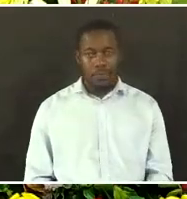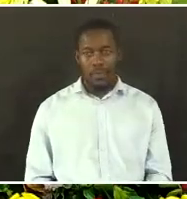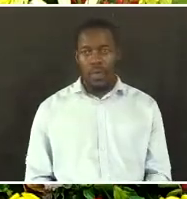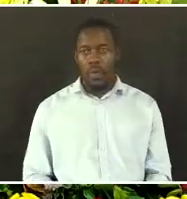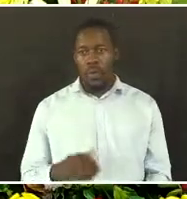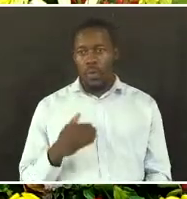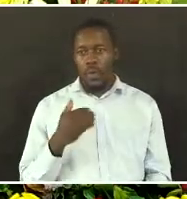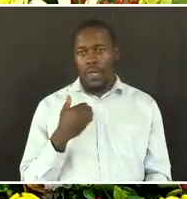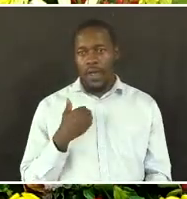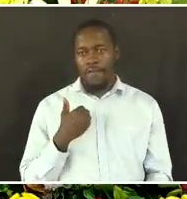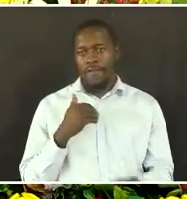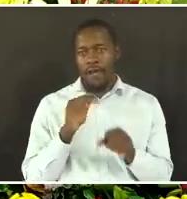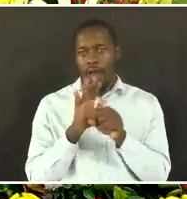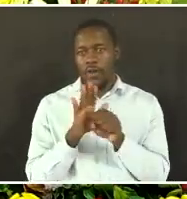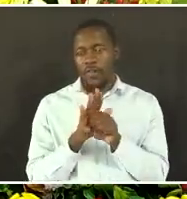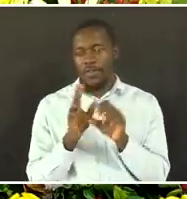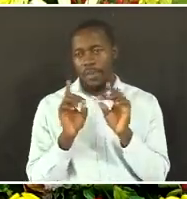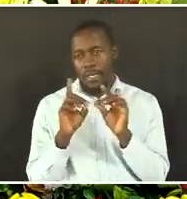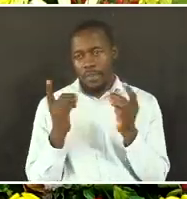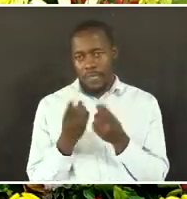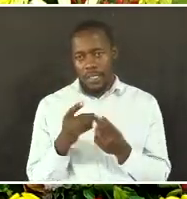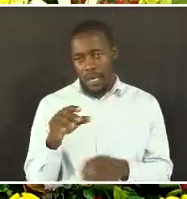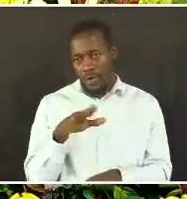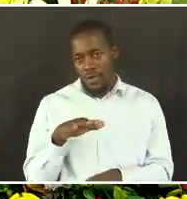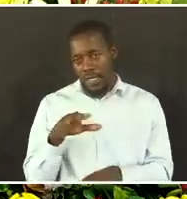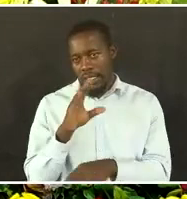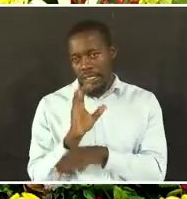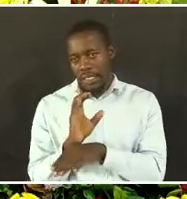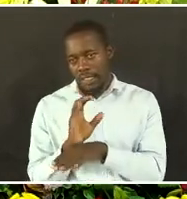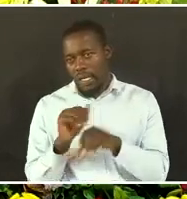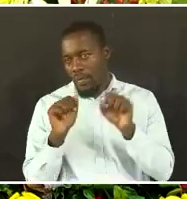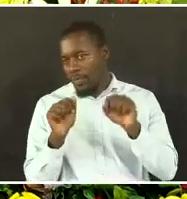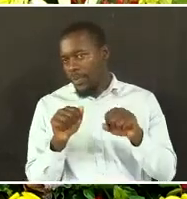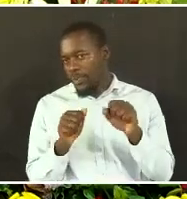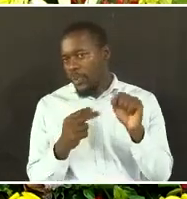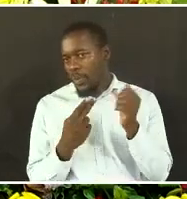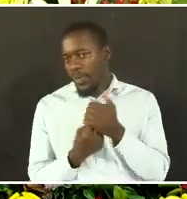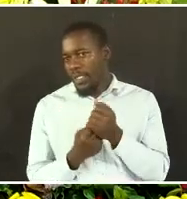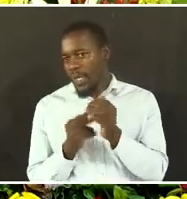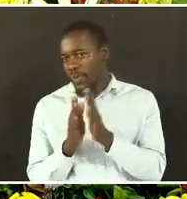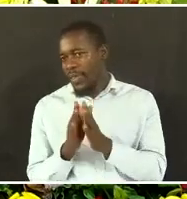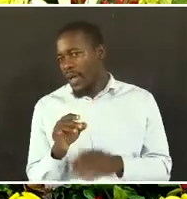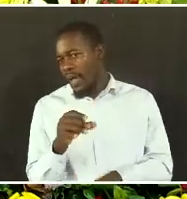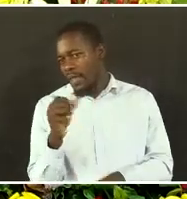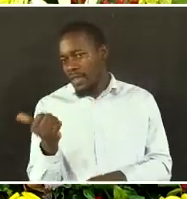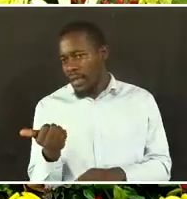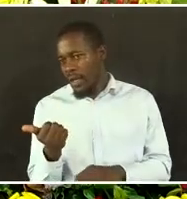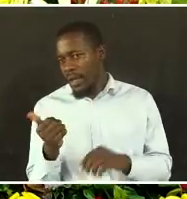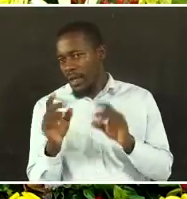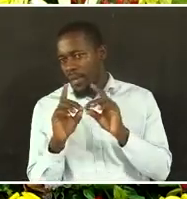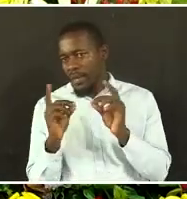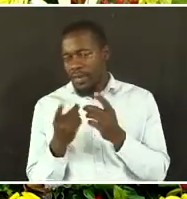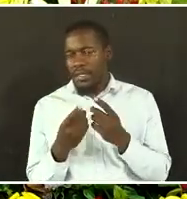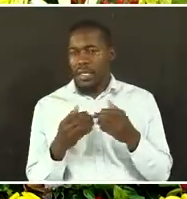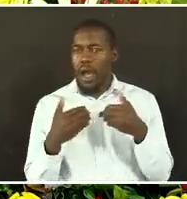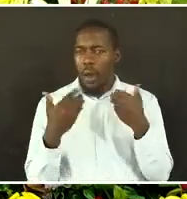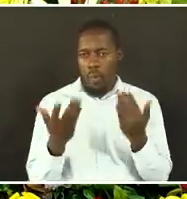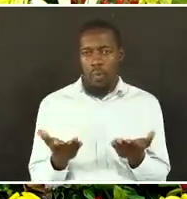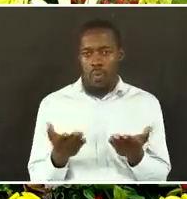synergize, work collaboratively so that we can have the effective role of evangelism as the final